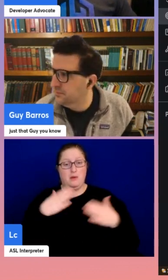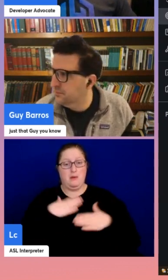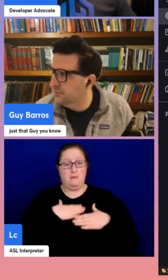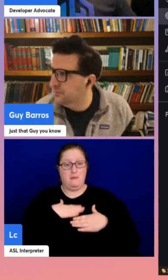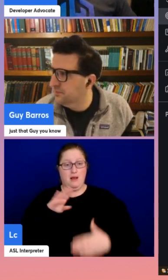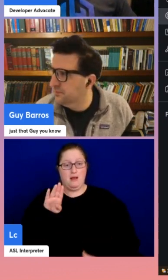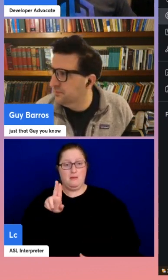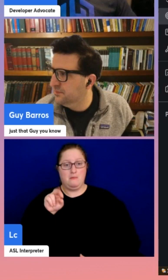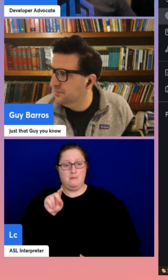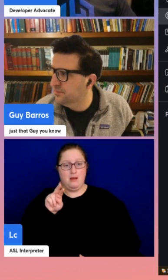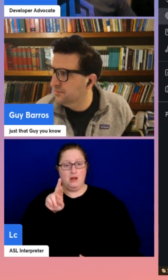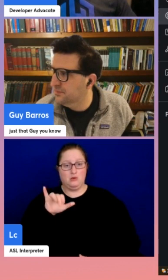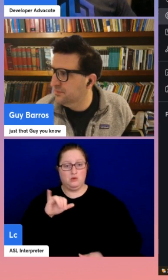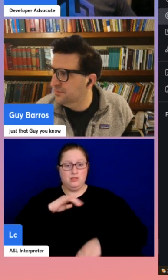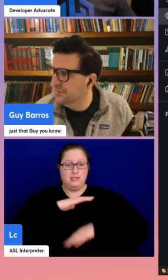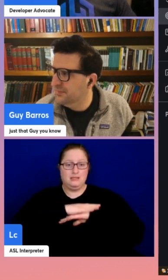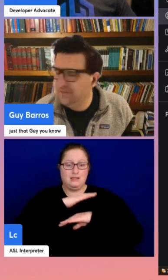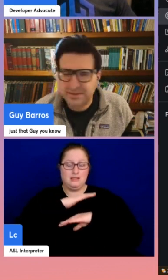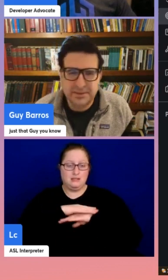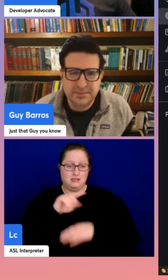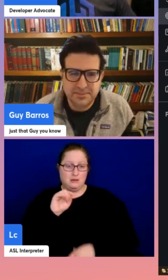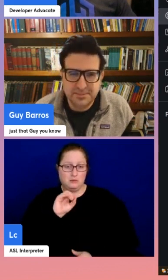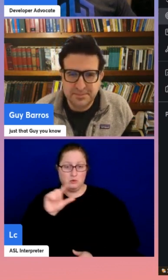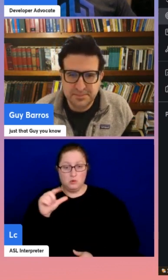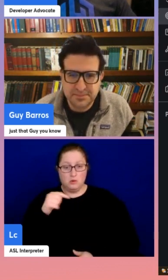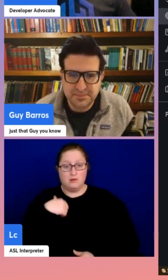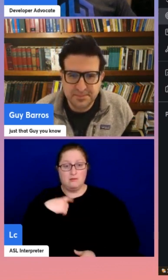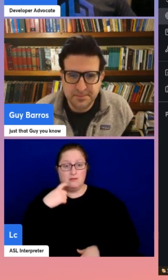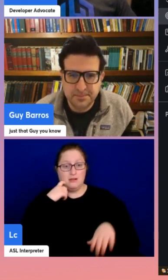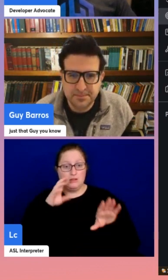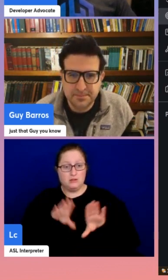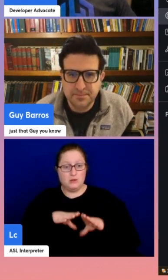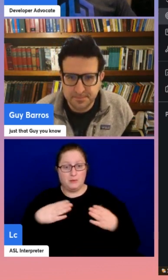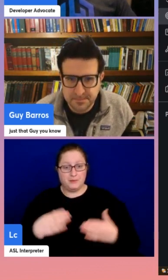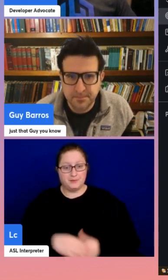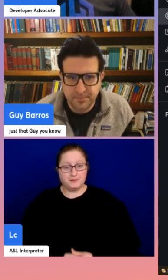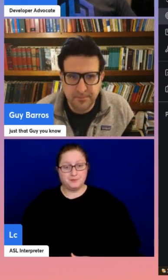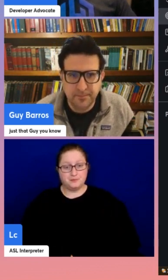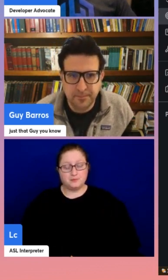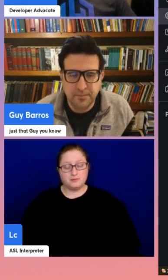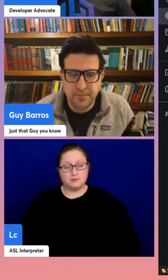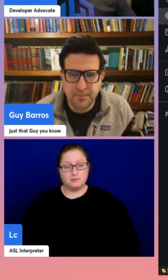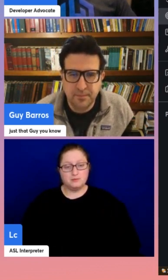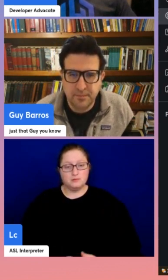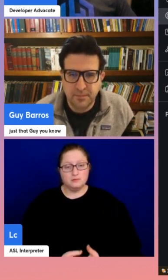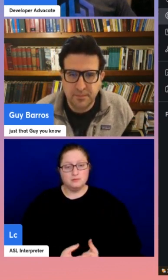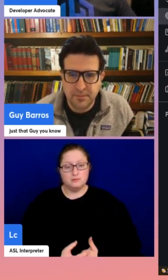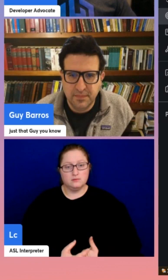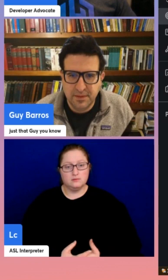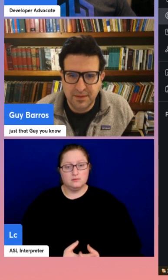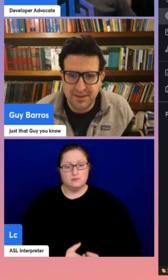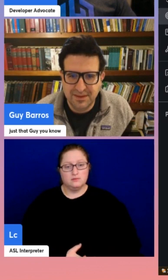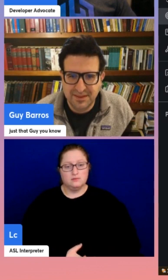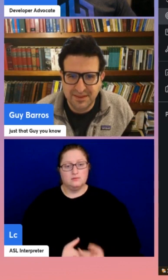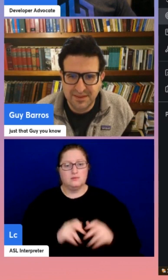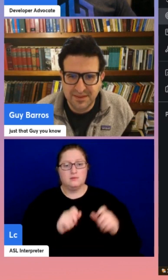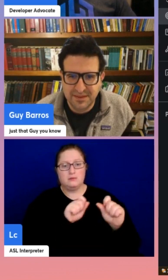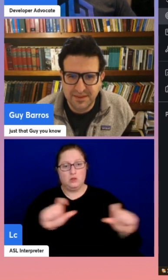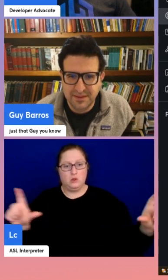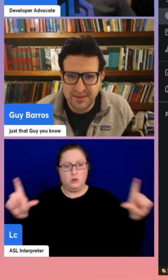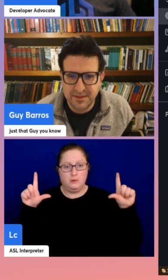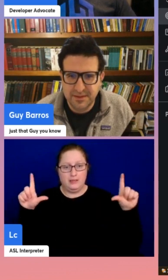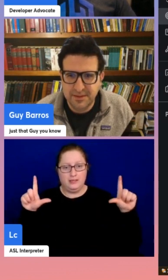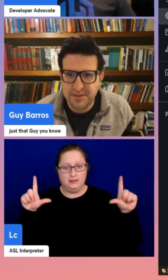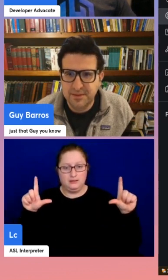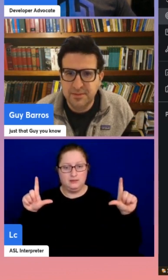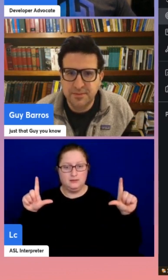Boundary desktop tool, which I've just opened there, then let's just make this a little bit bigger so you folks